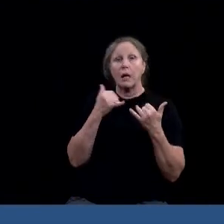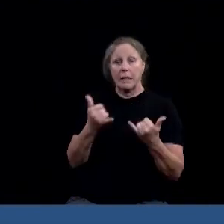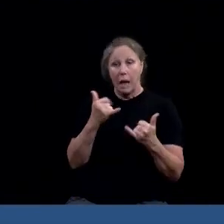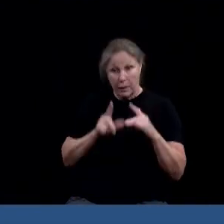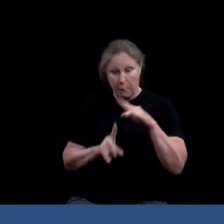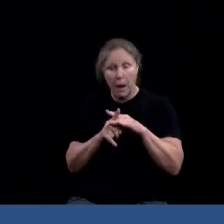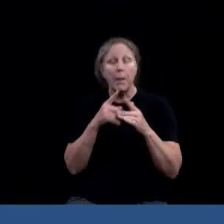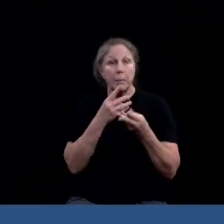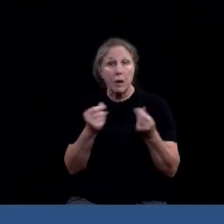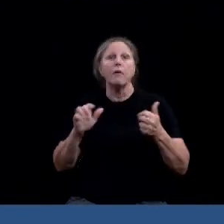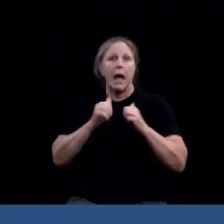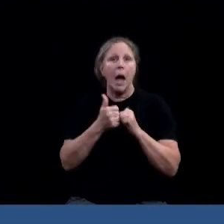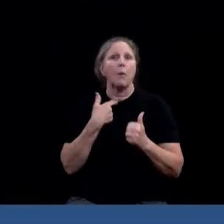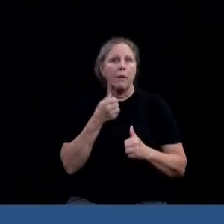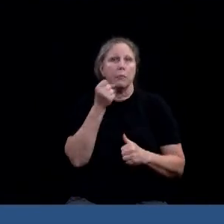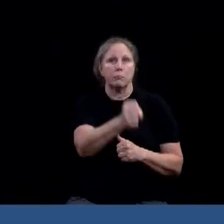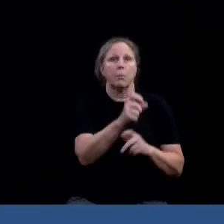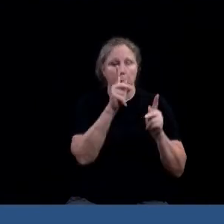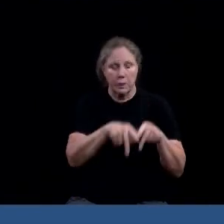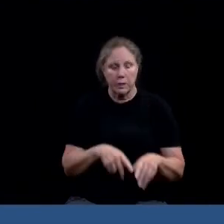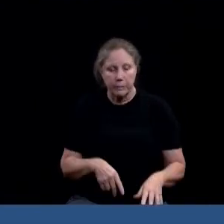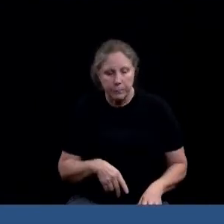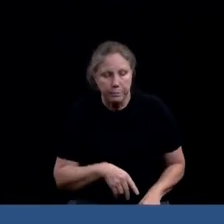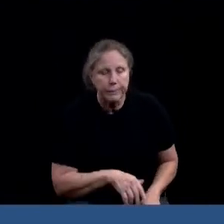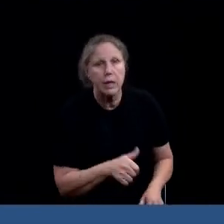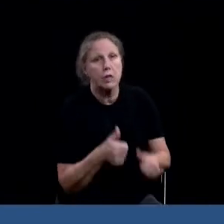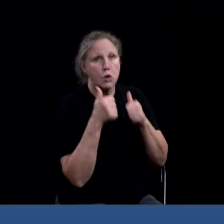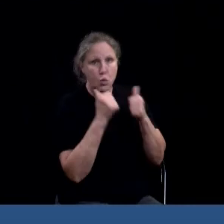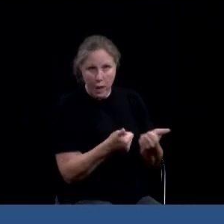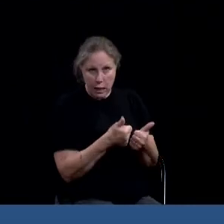That's great. That beyond